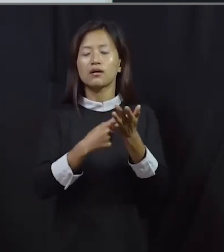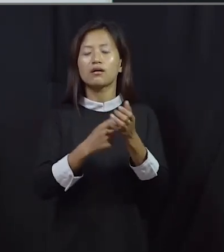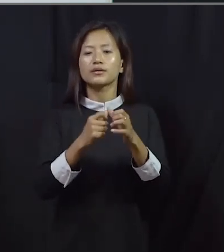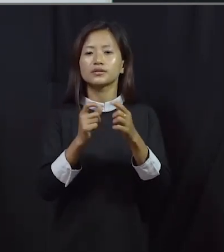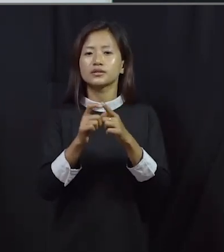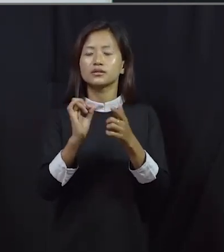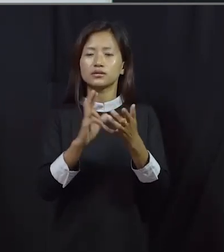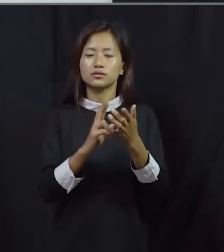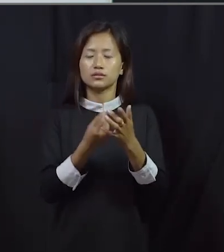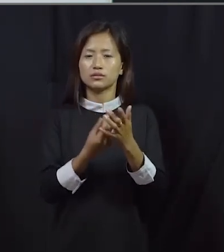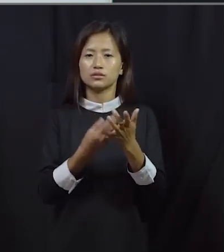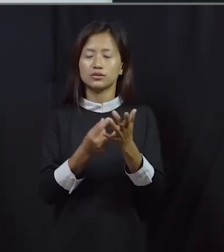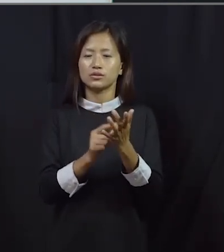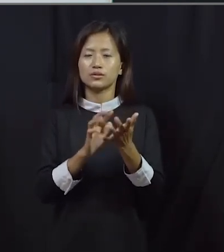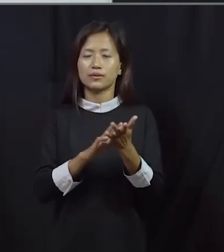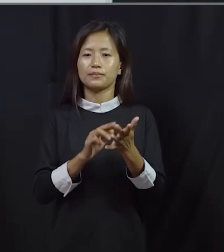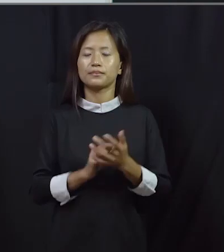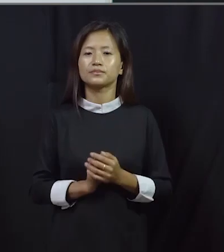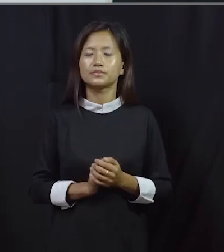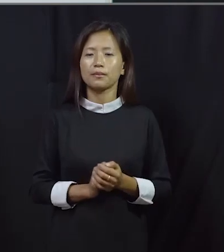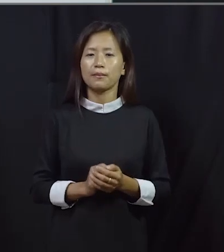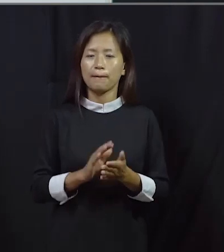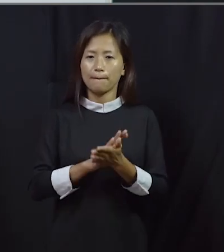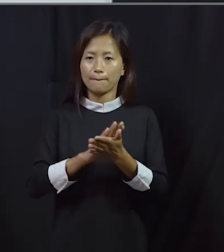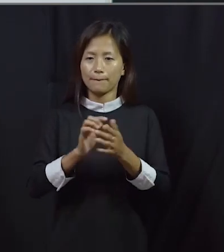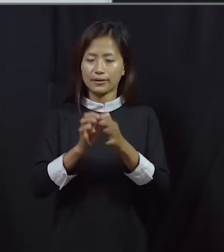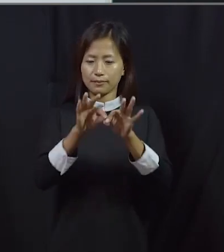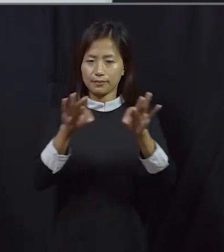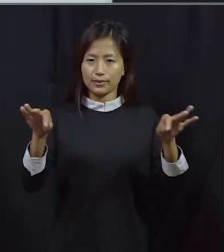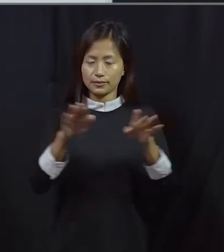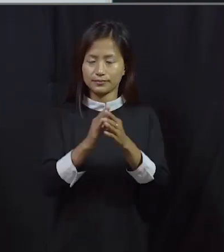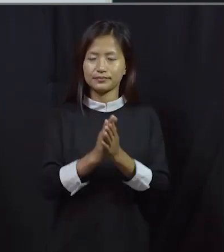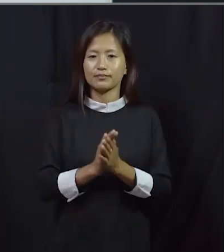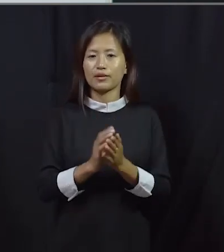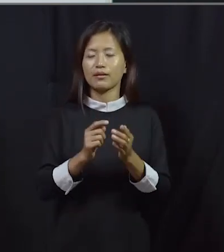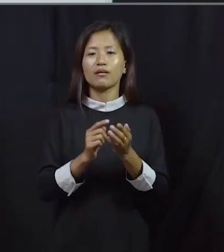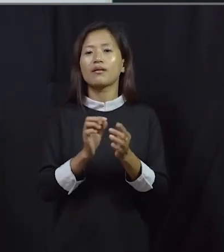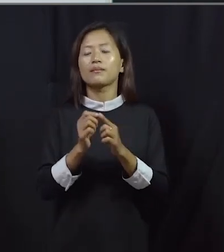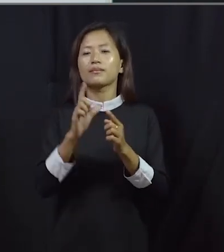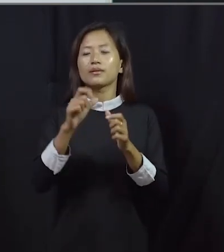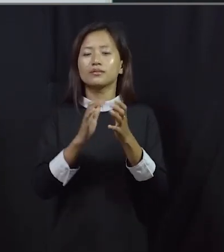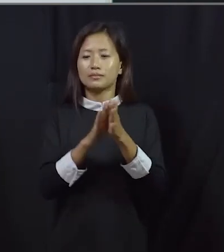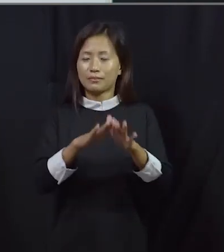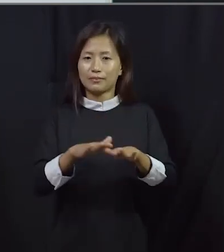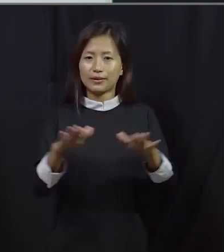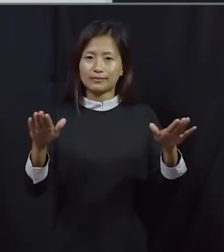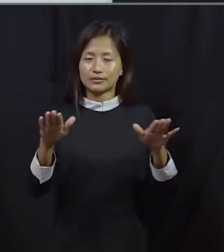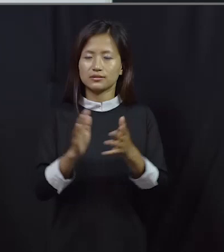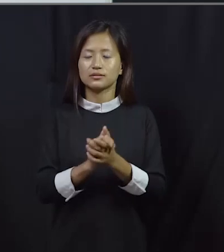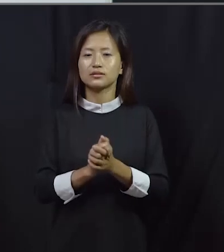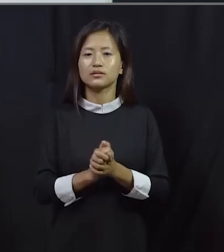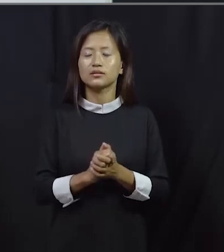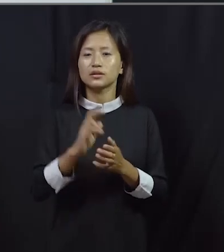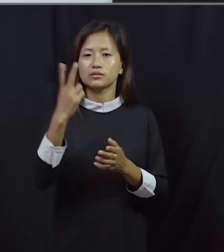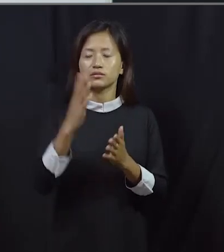in what? Radian. This is angle subtended by what? Plane objects. Is it clear? Or 2D. When we discuss something in 2D. So this is